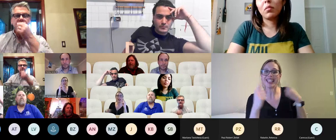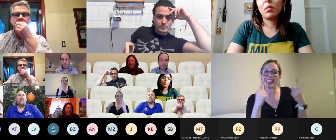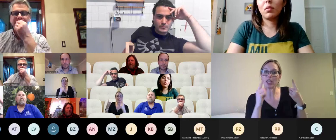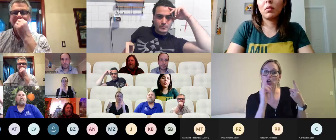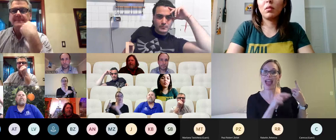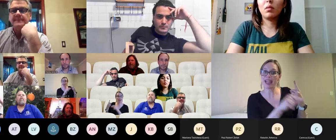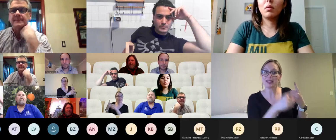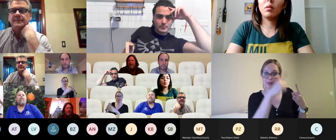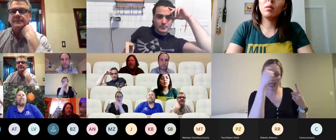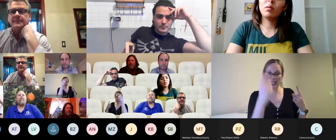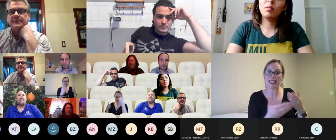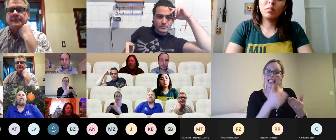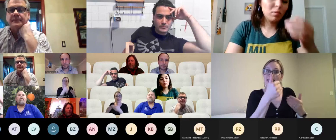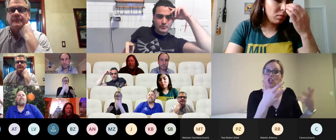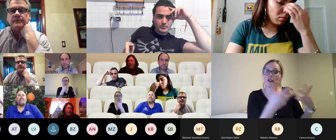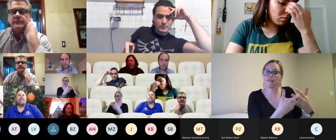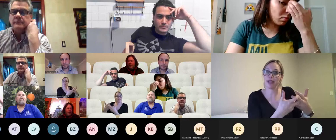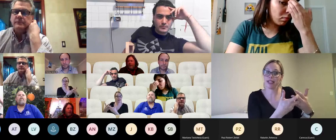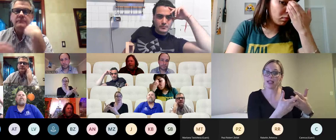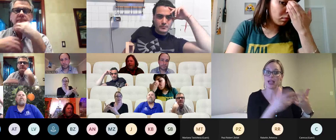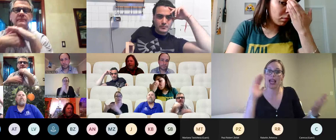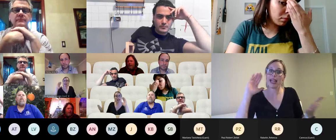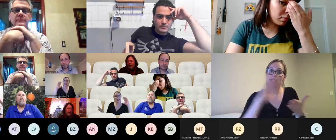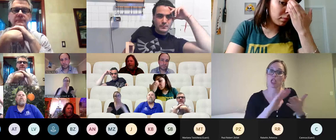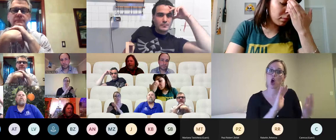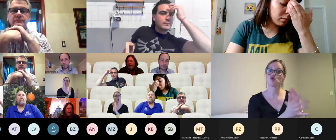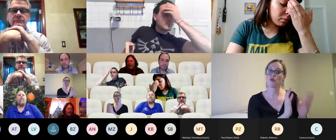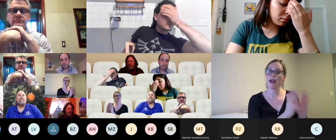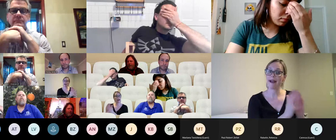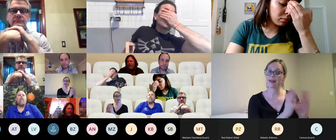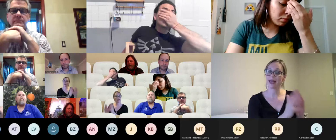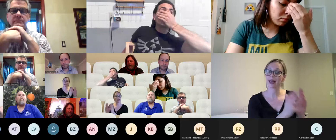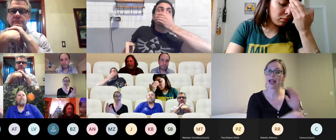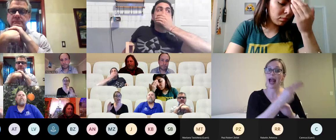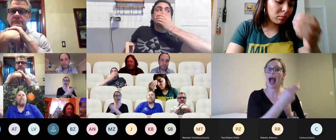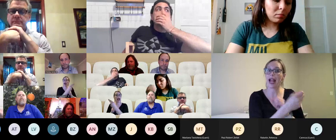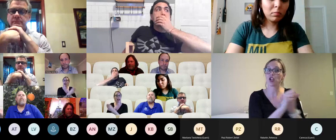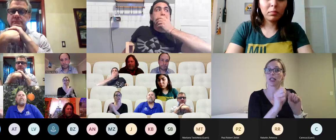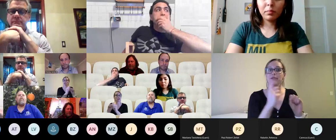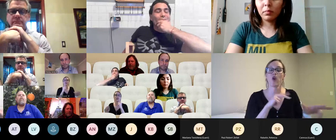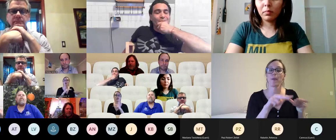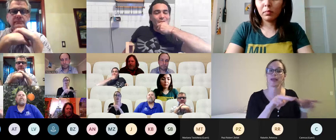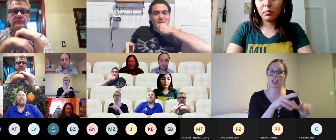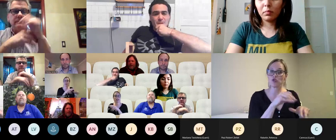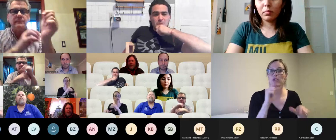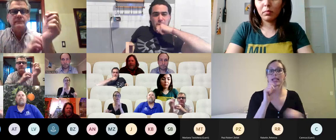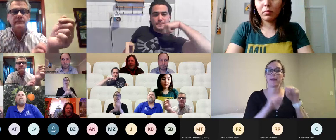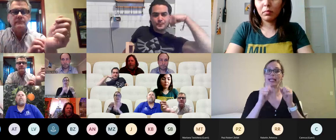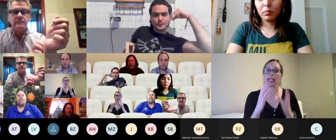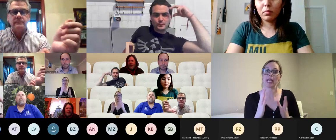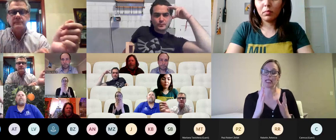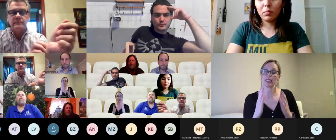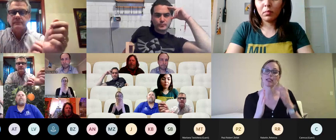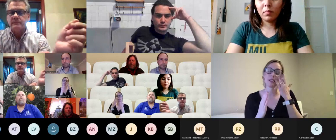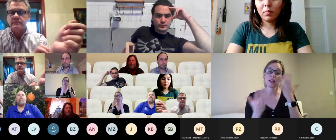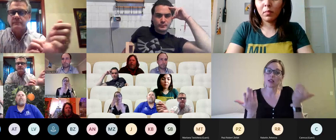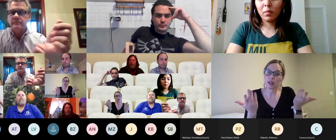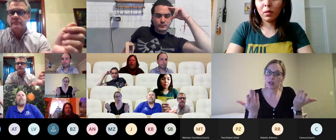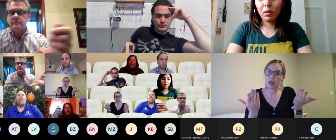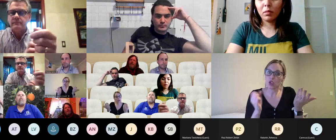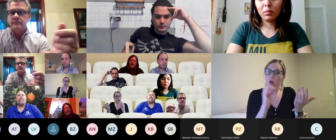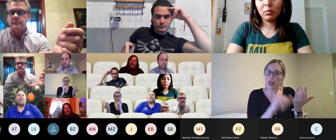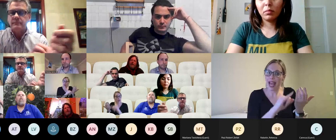a kind of a low traffic and higher safety for pedestrians and bicyclists along it, that it would be